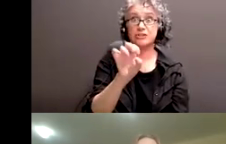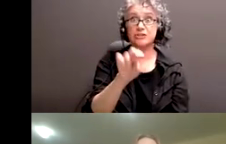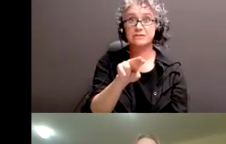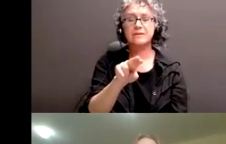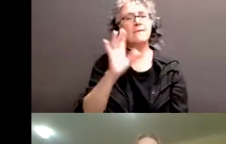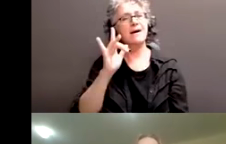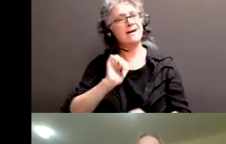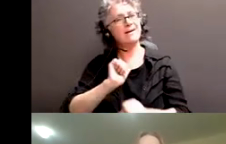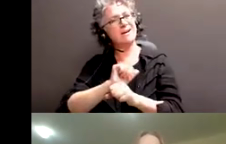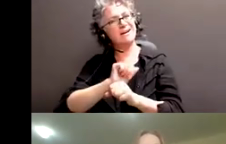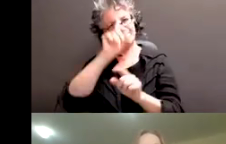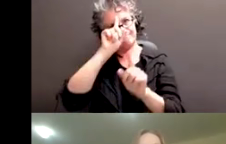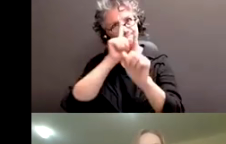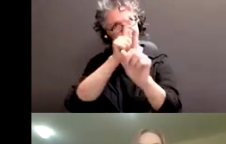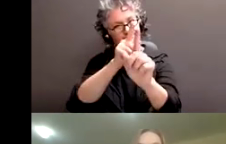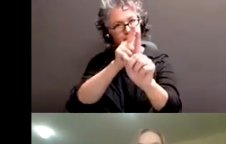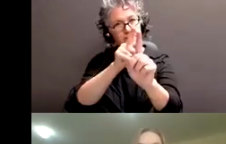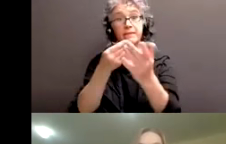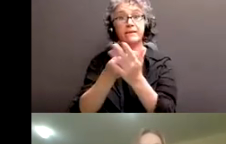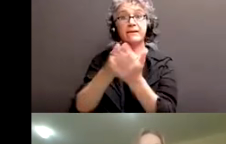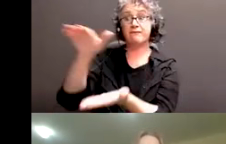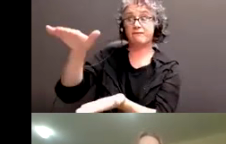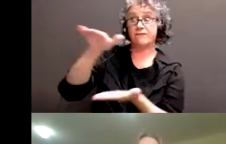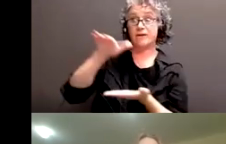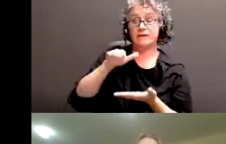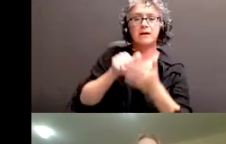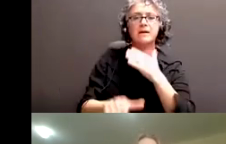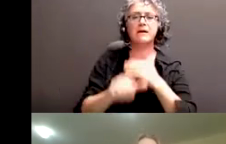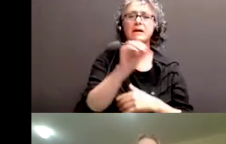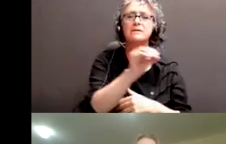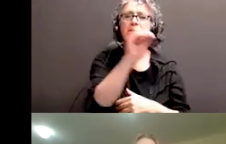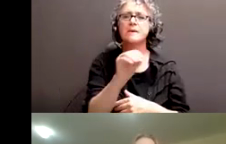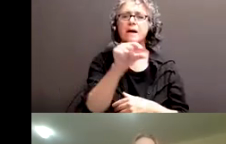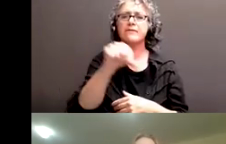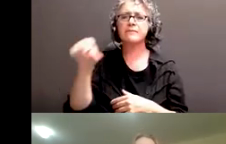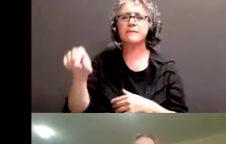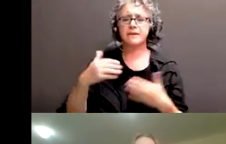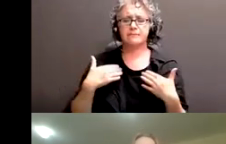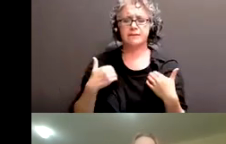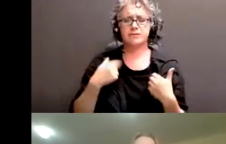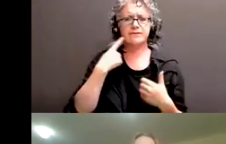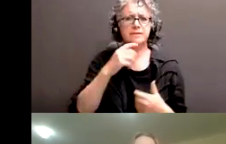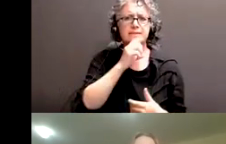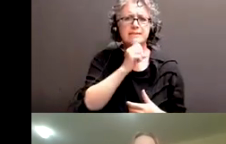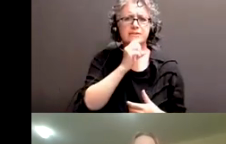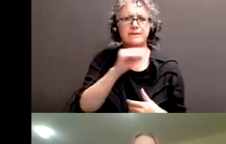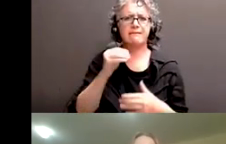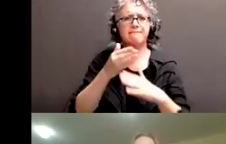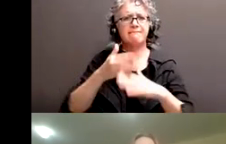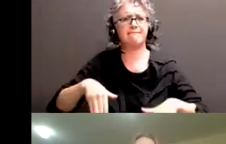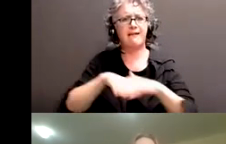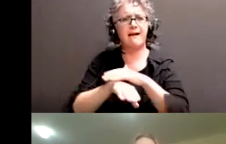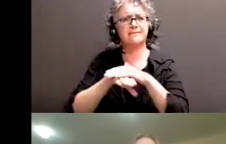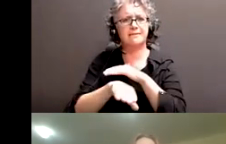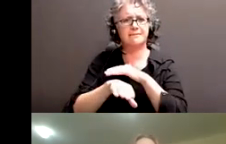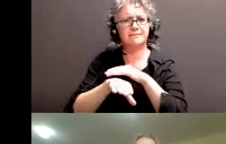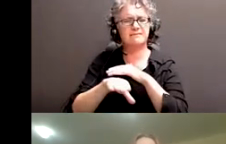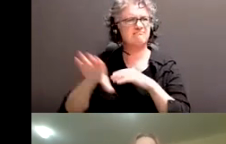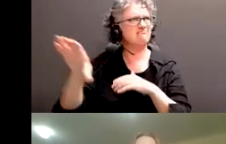funded through the Ontario government through the Ministry for Seniors and Accessibility. So they funded the strategy since